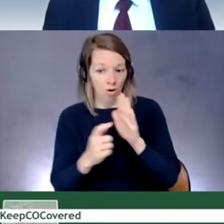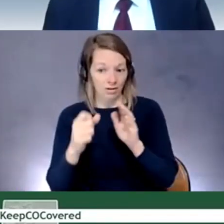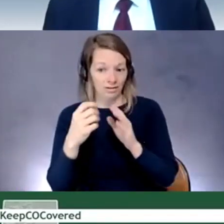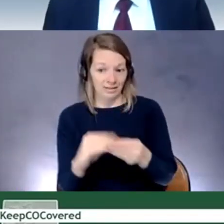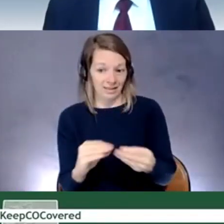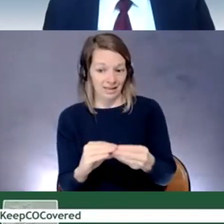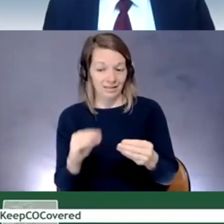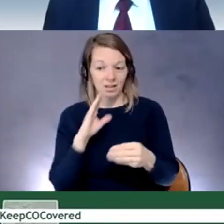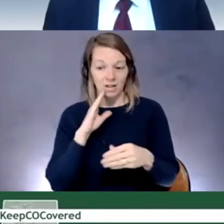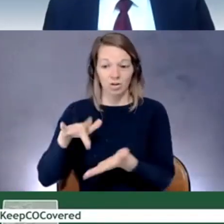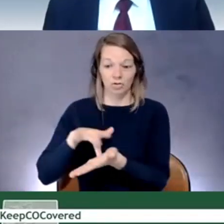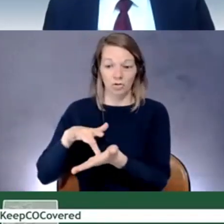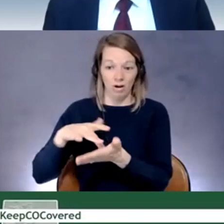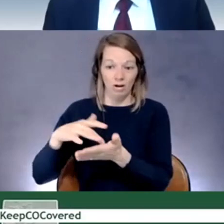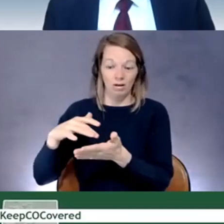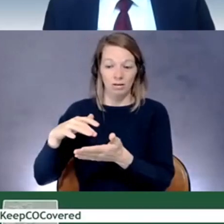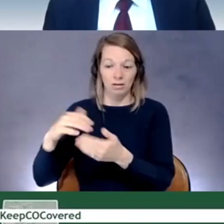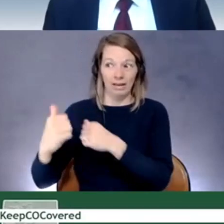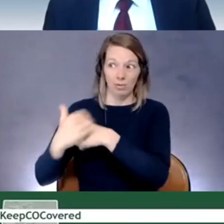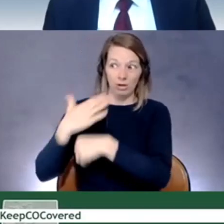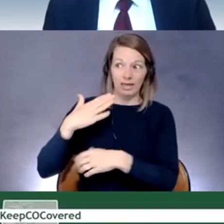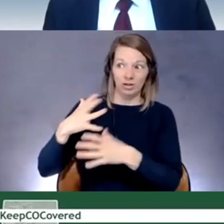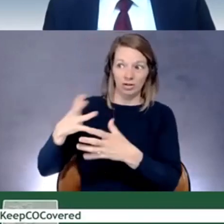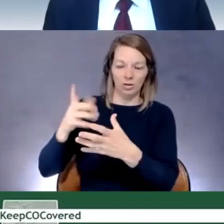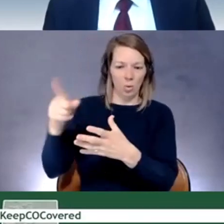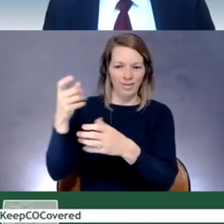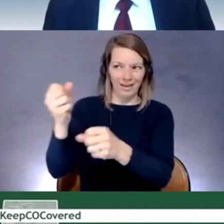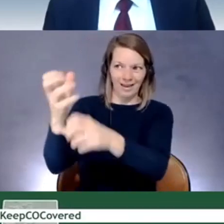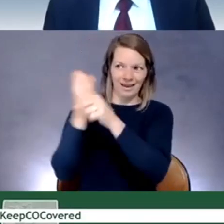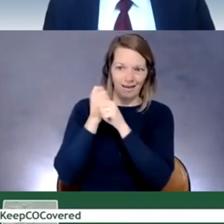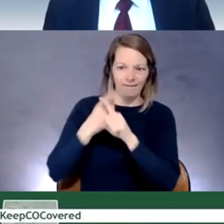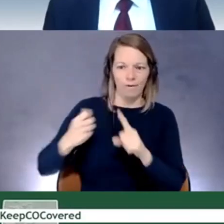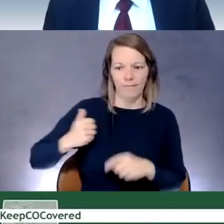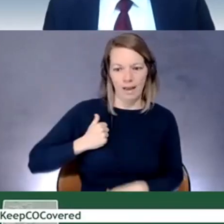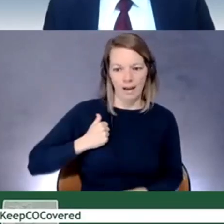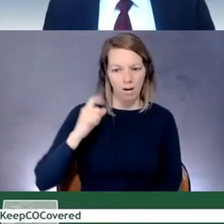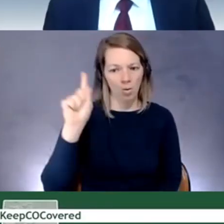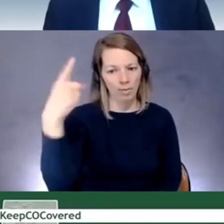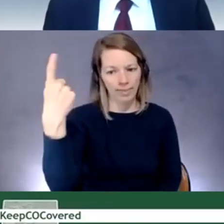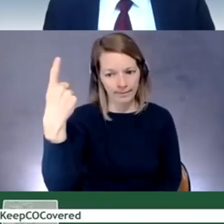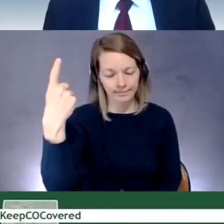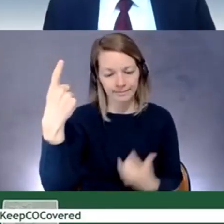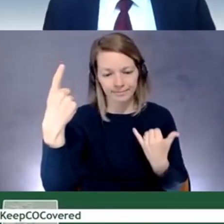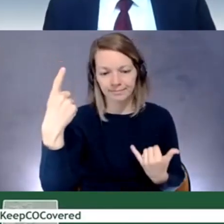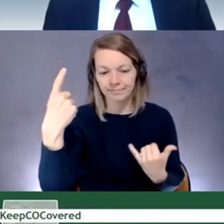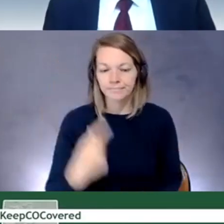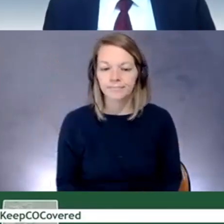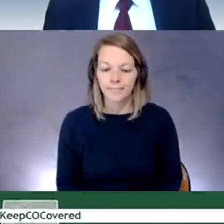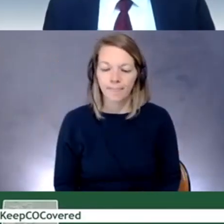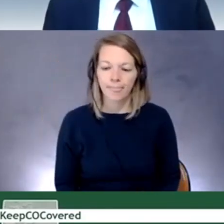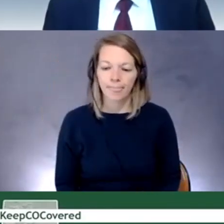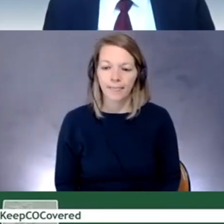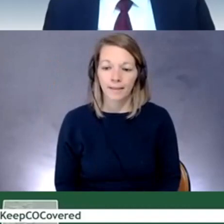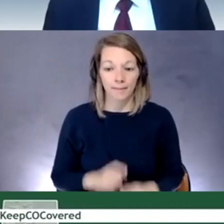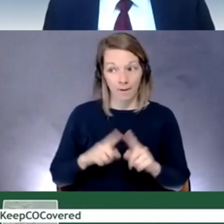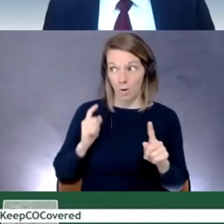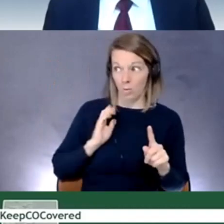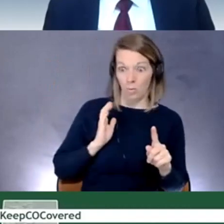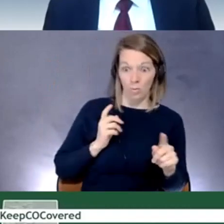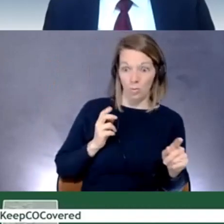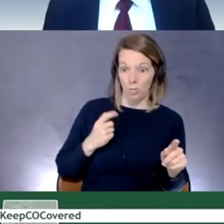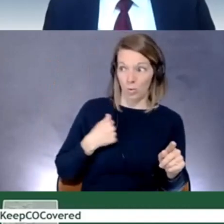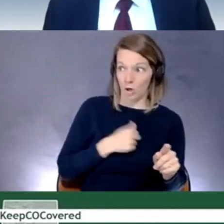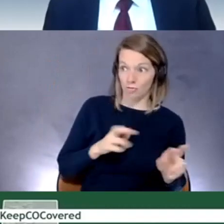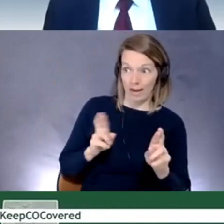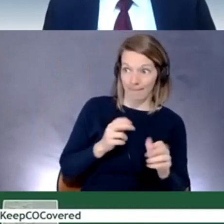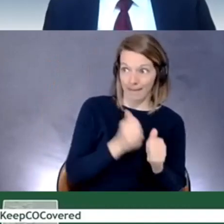drug importation programs can only source drugs from Canada. Thank you, Lauren, but we are ready when they are. We passed the